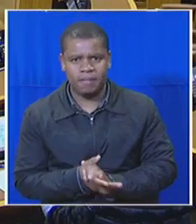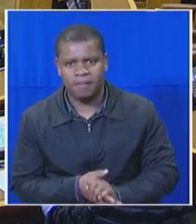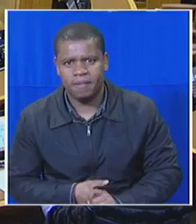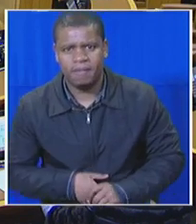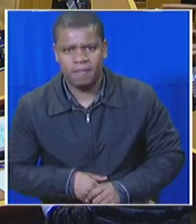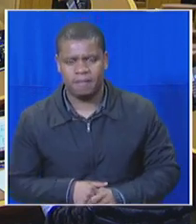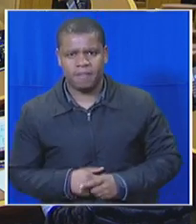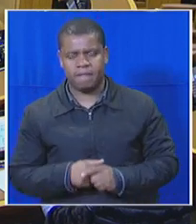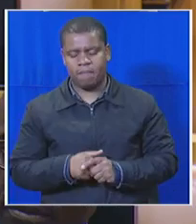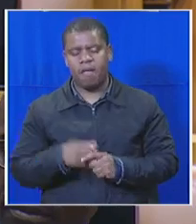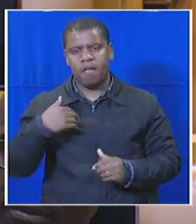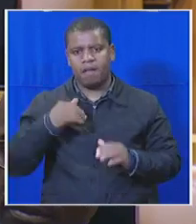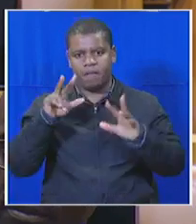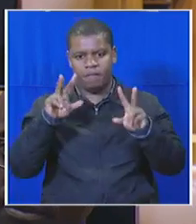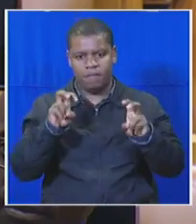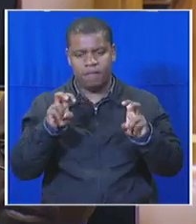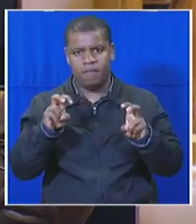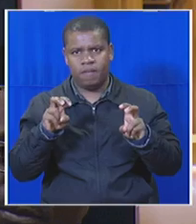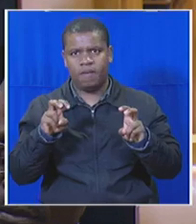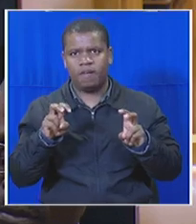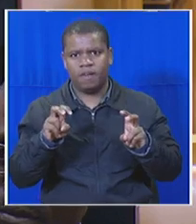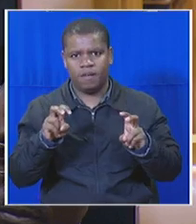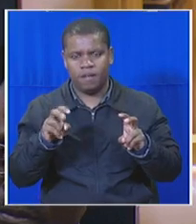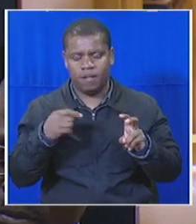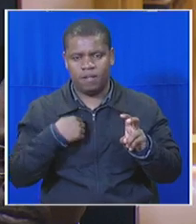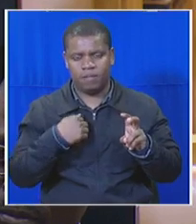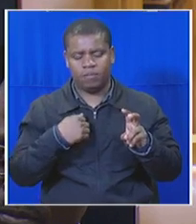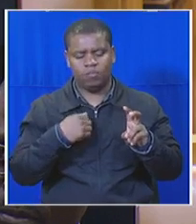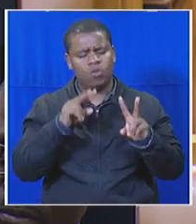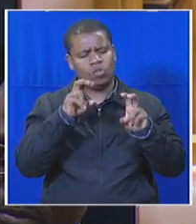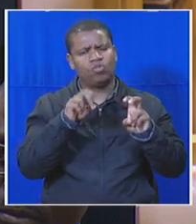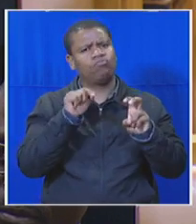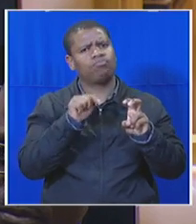mcimbi ka Mongameli uBashir.